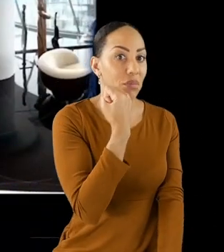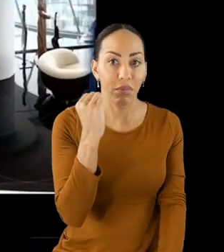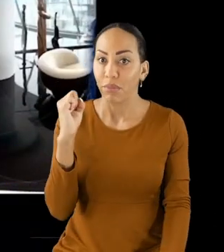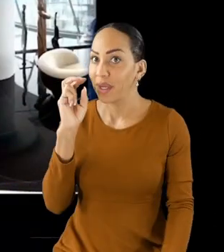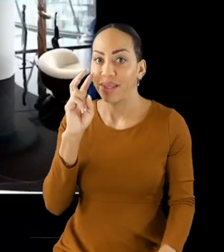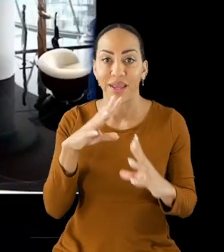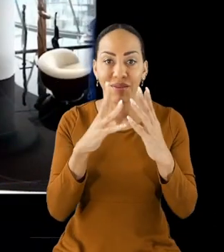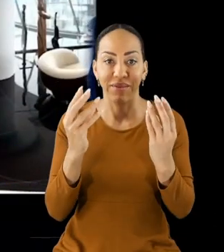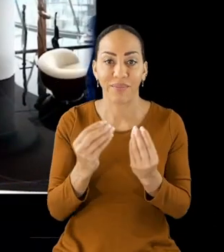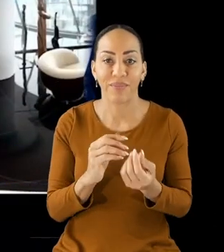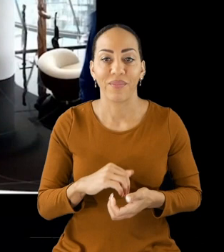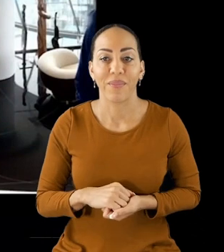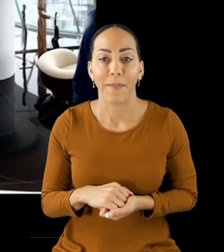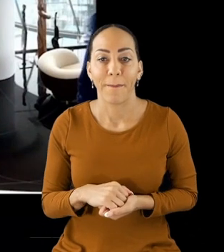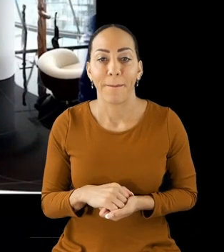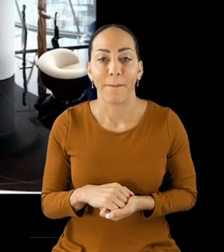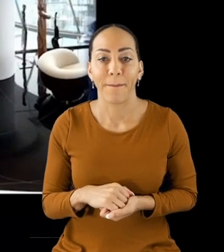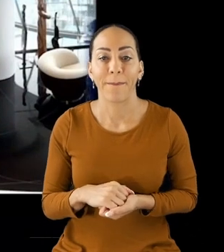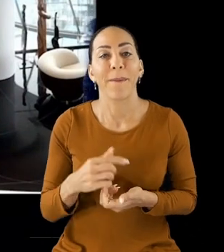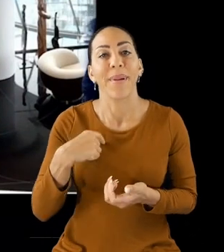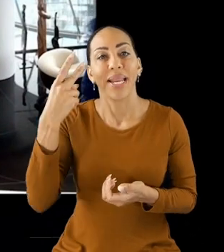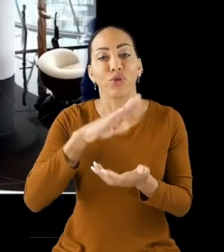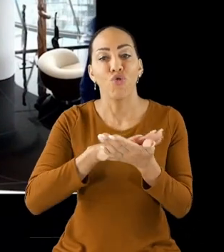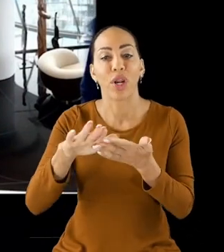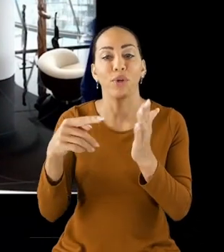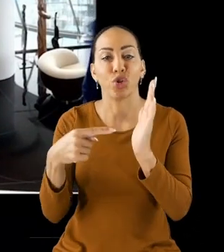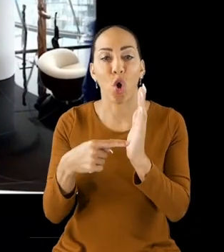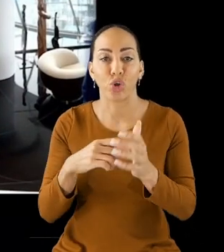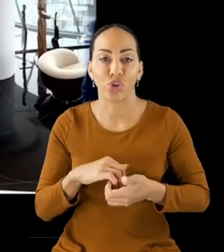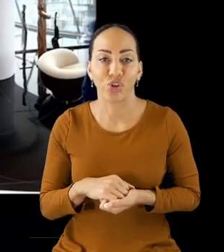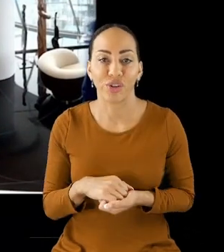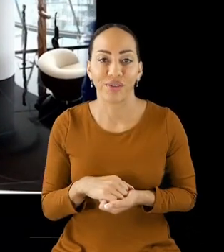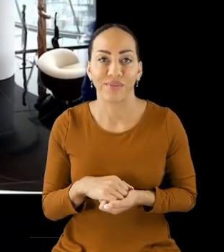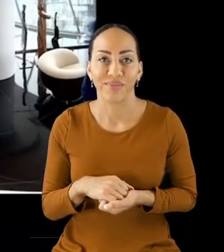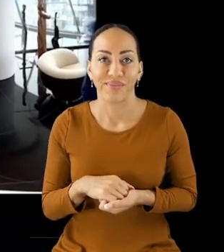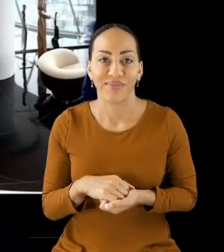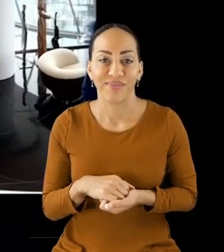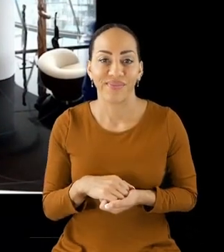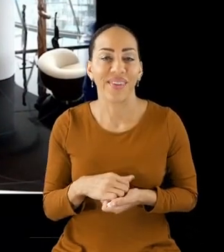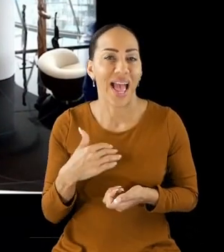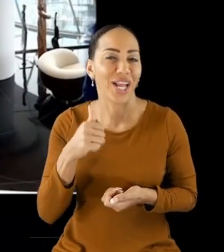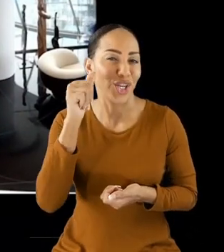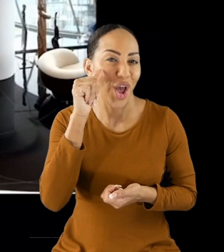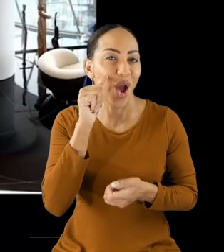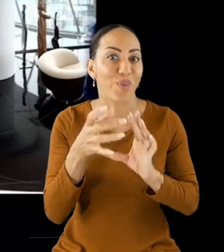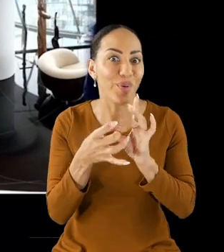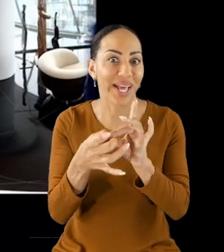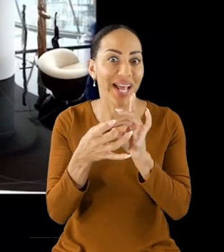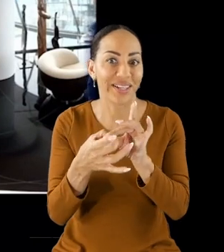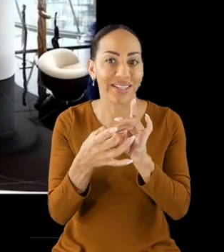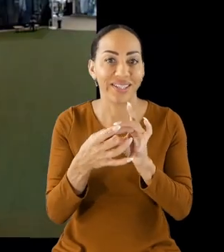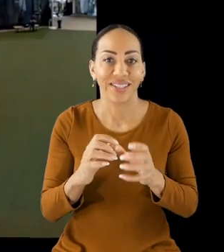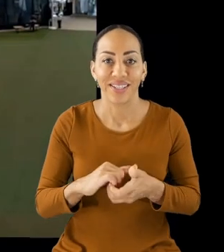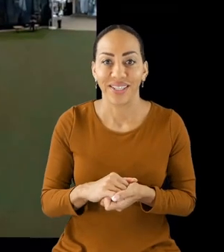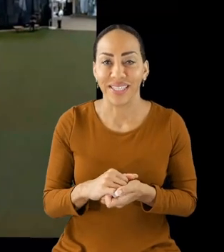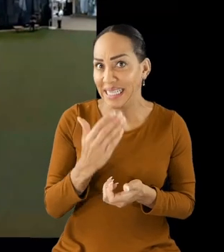seeing now. My name's Hieronymus Tosh, and I just know we're going to get along.